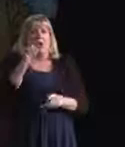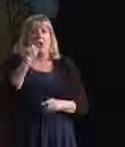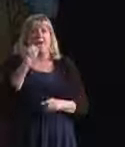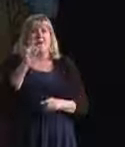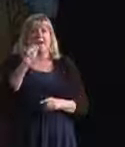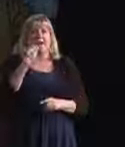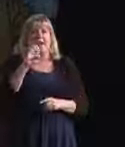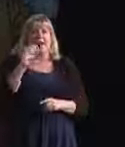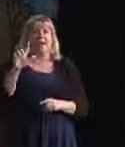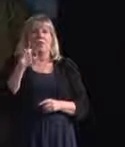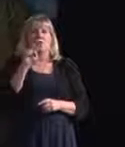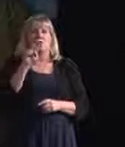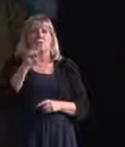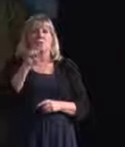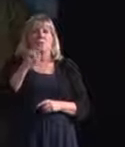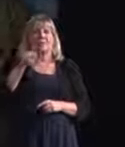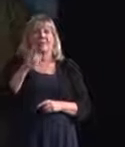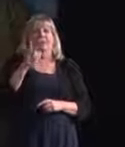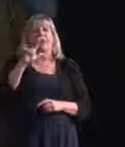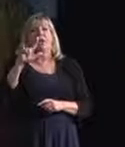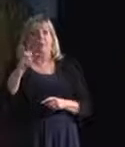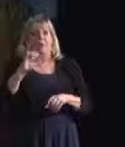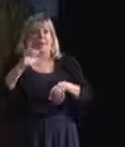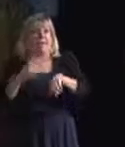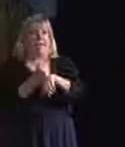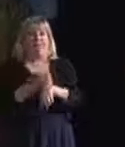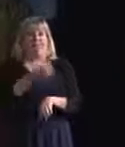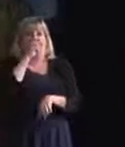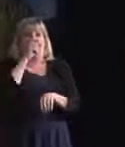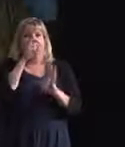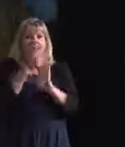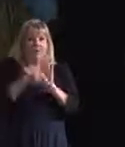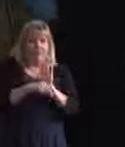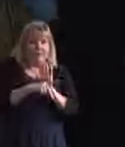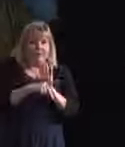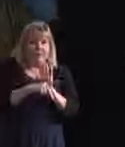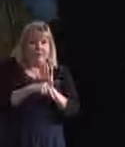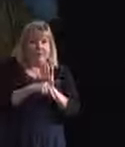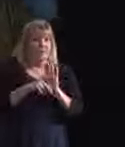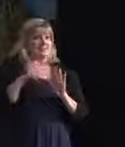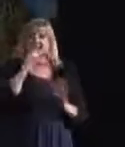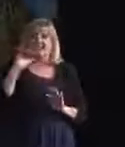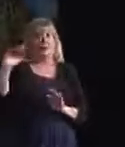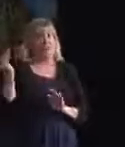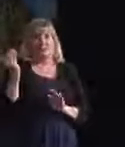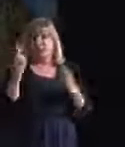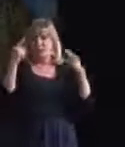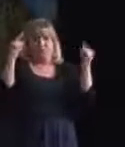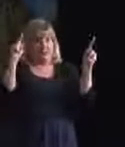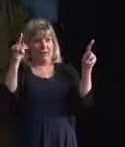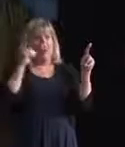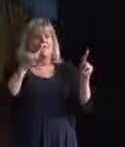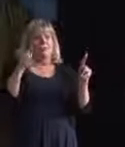Trujillo, instituted harsh deportation policies that didn't seem to be working, for the